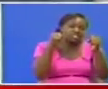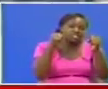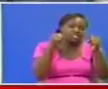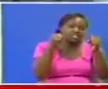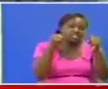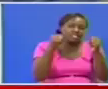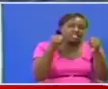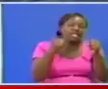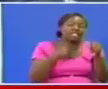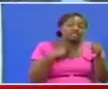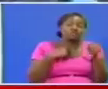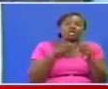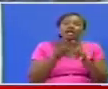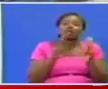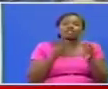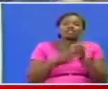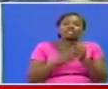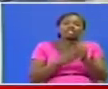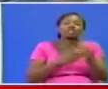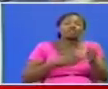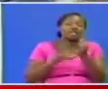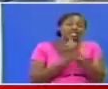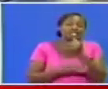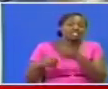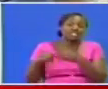And I am ready to lead my country through that challenge.